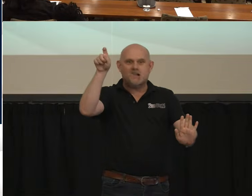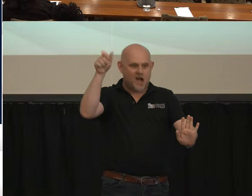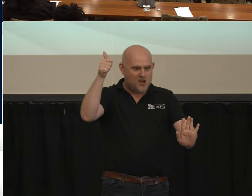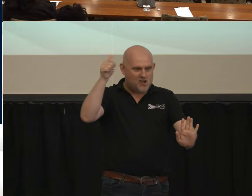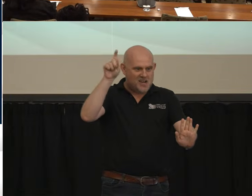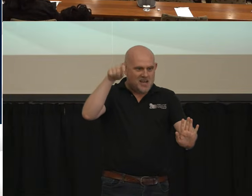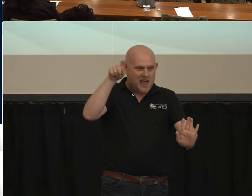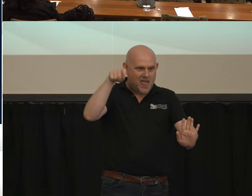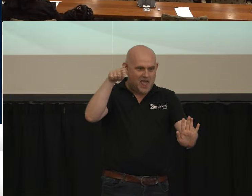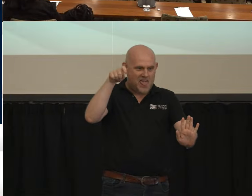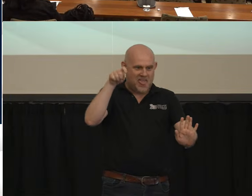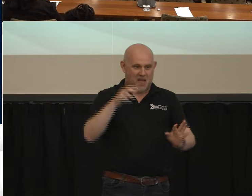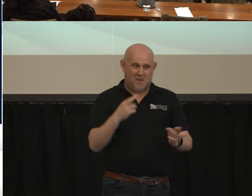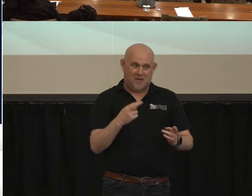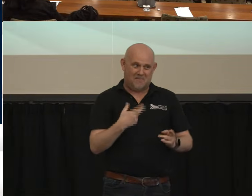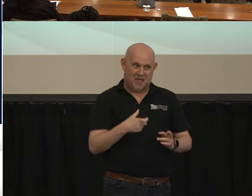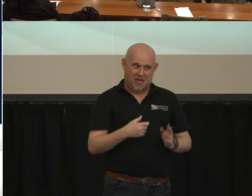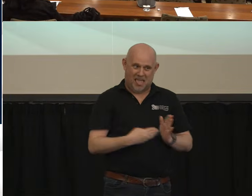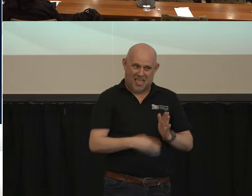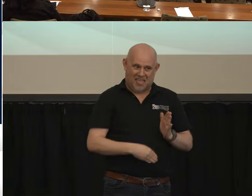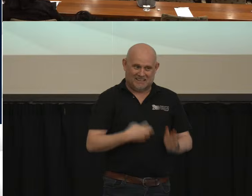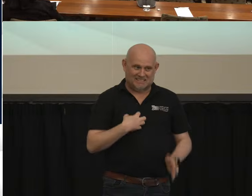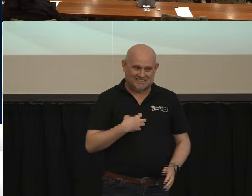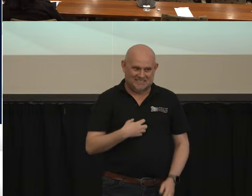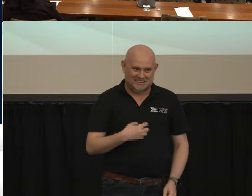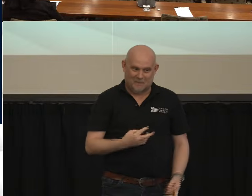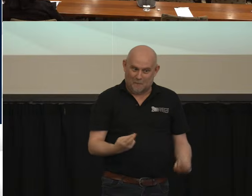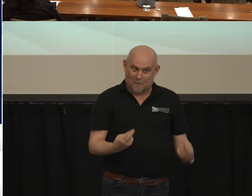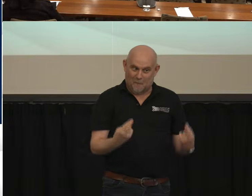Okay, then we just need to click on the video to play, please.